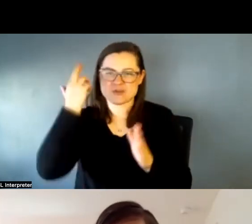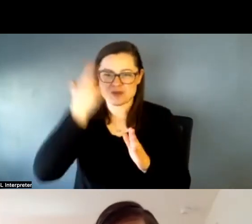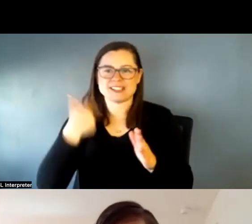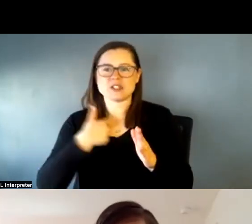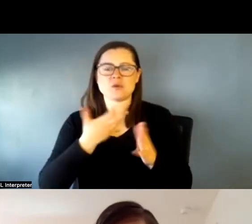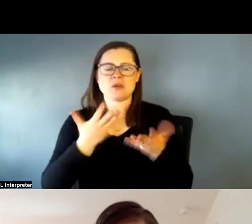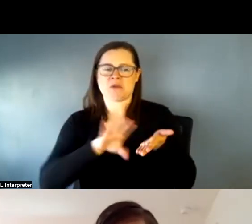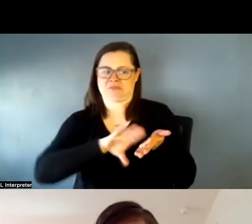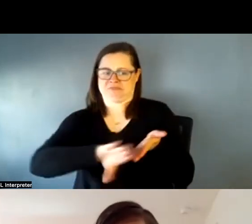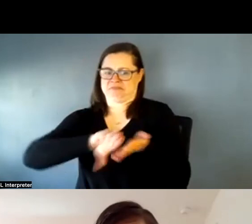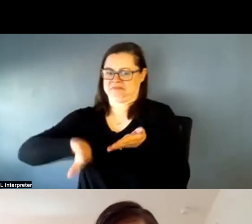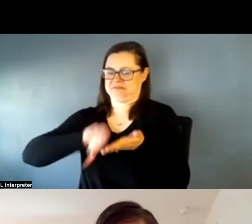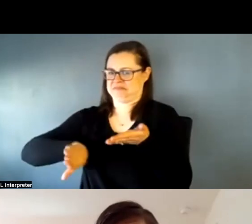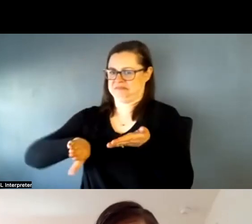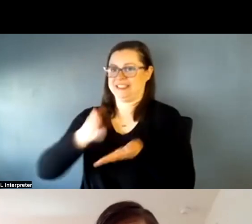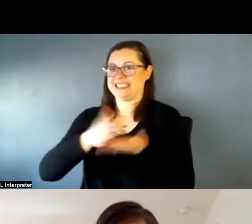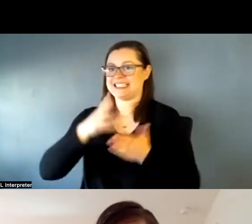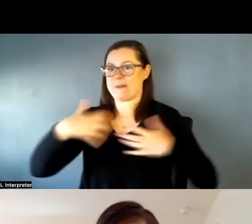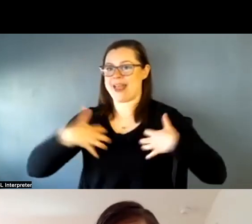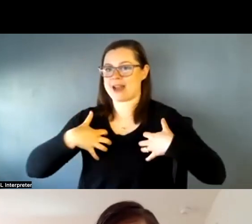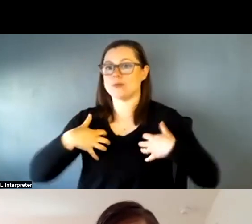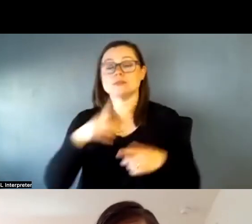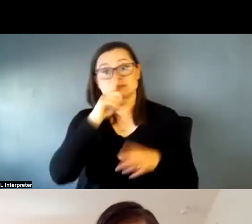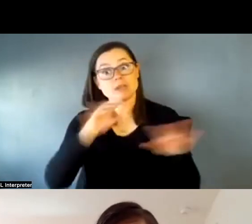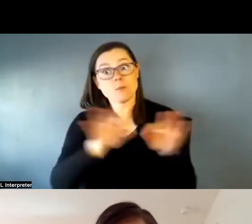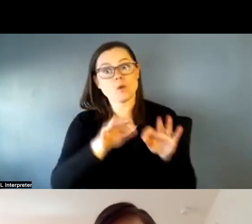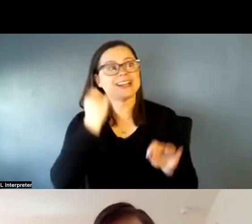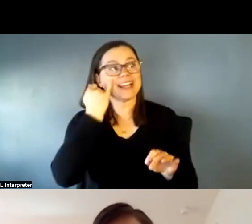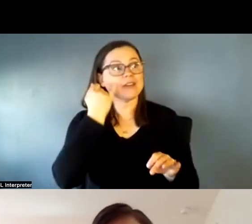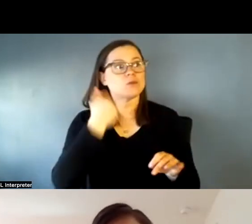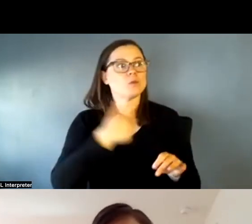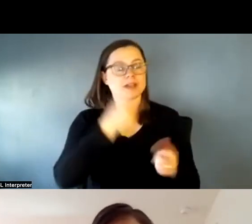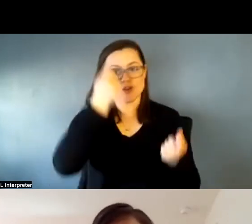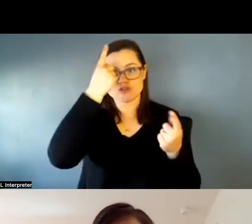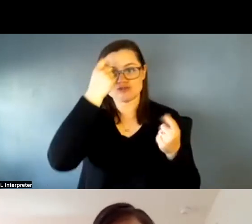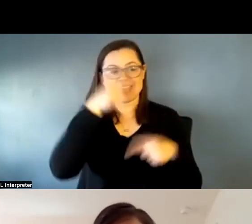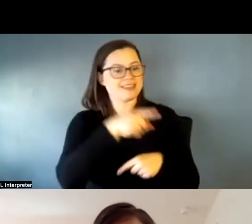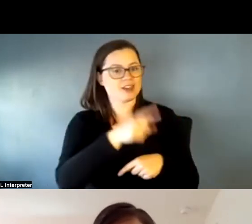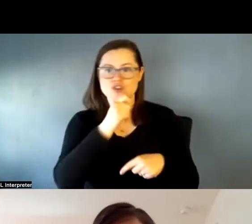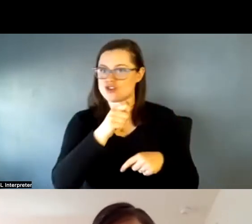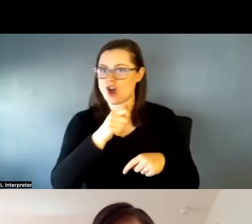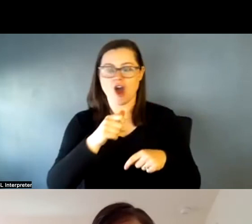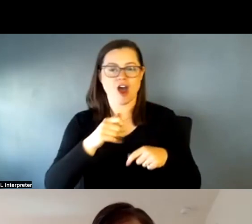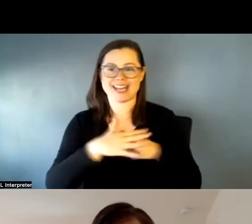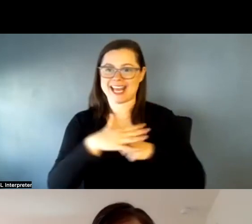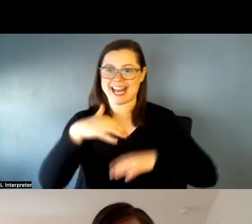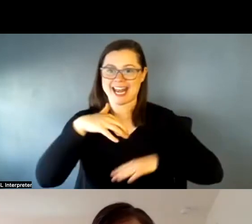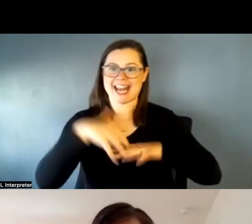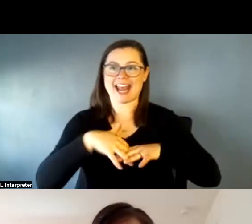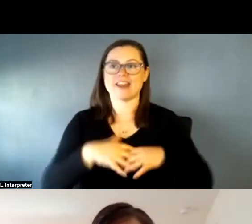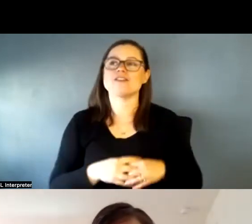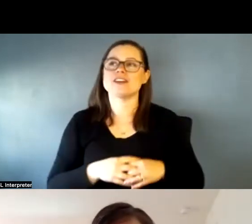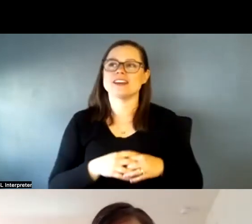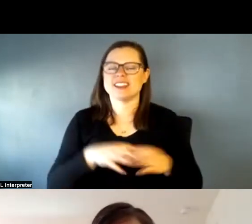they don't know they're non-native, or they don't know they're a pest, and they're just trying to go